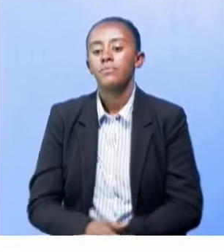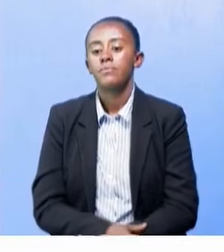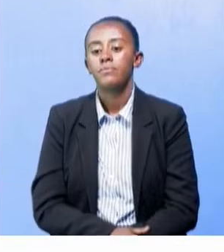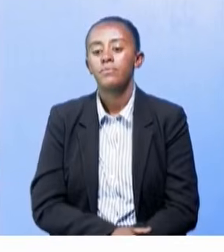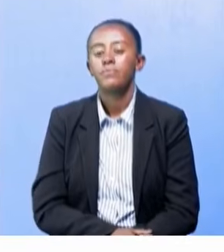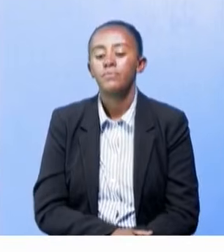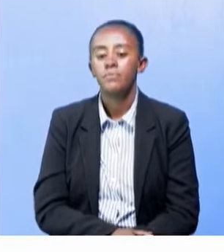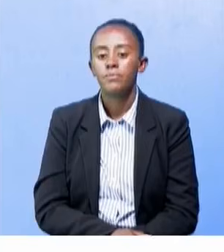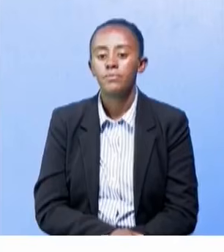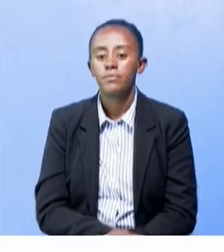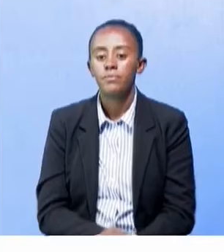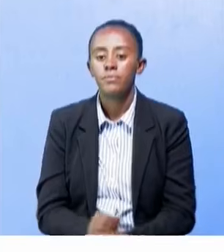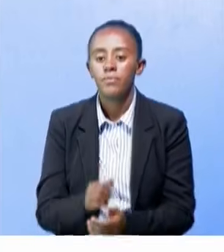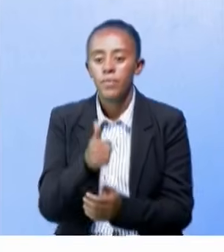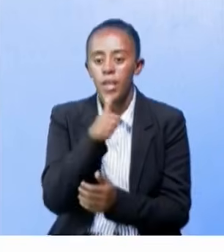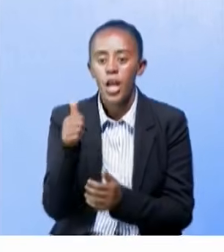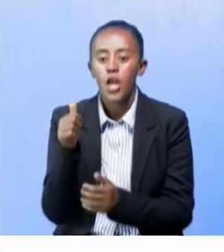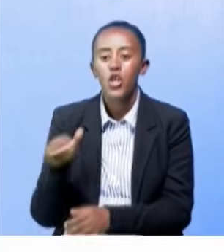A dog